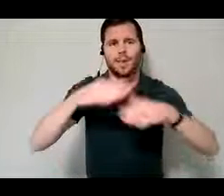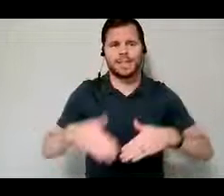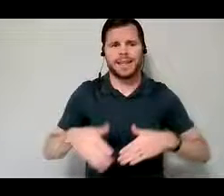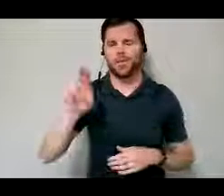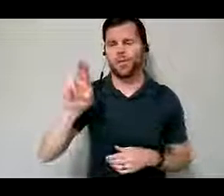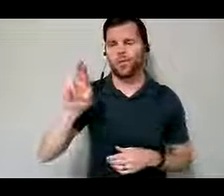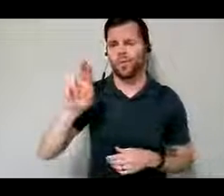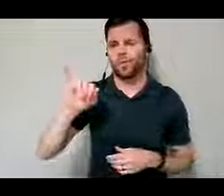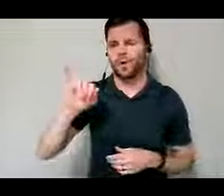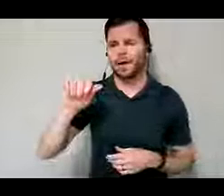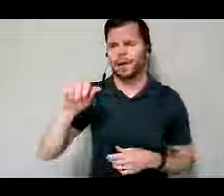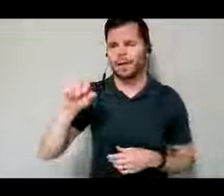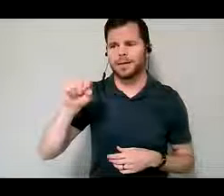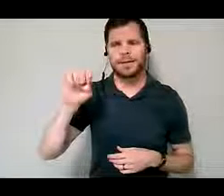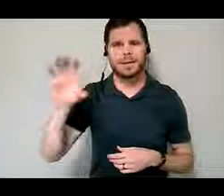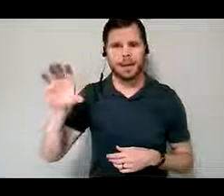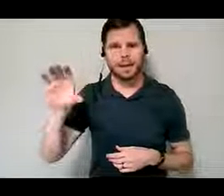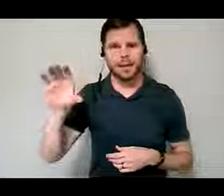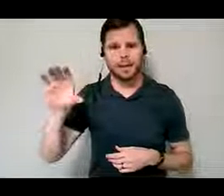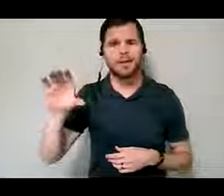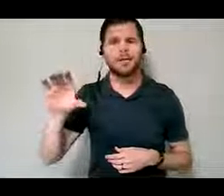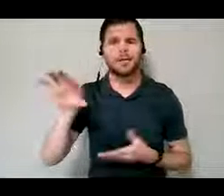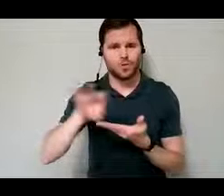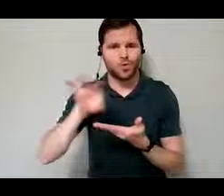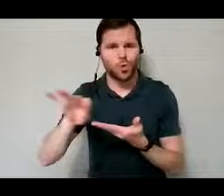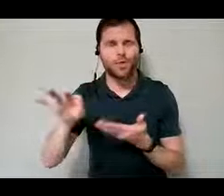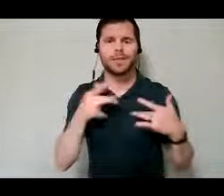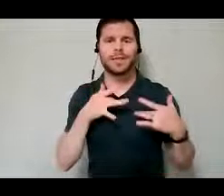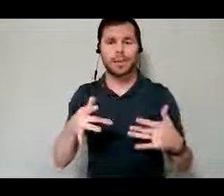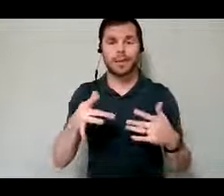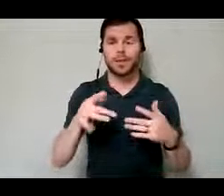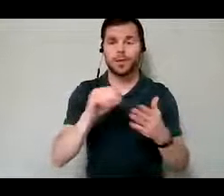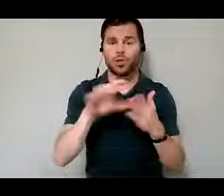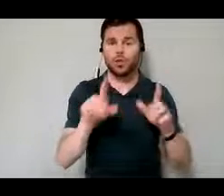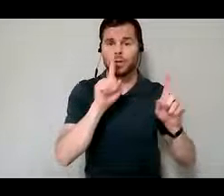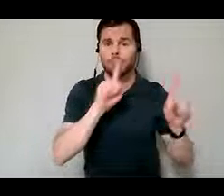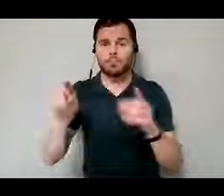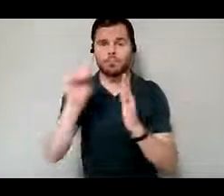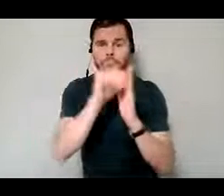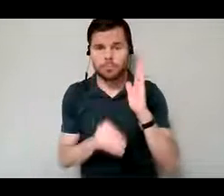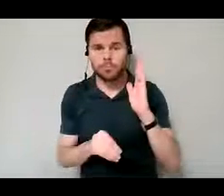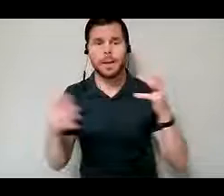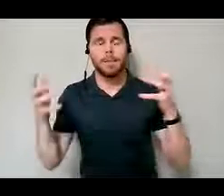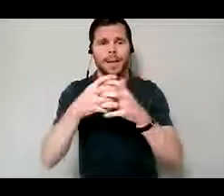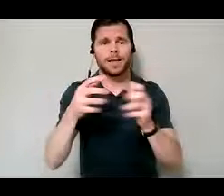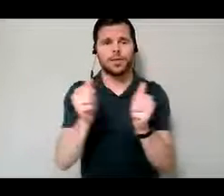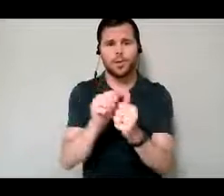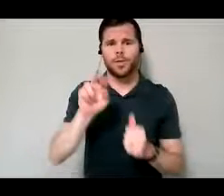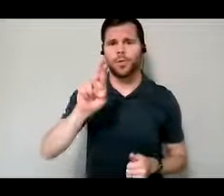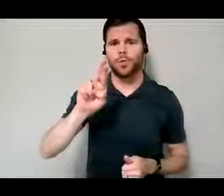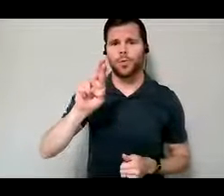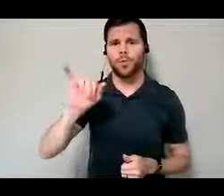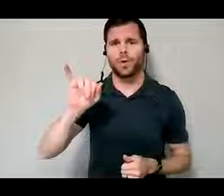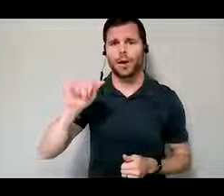interest inventory, career interest inventory, it usually always maps to Holland's codes, which are also called RIASEC because those are the